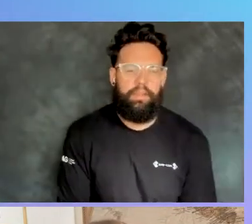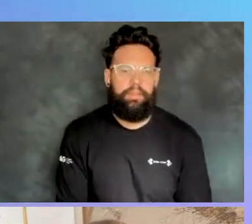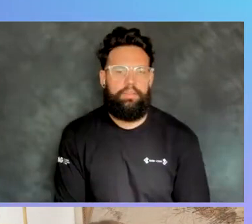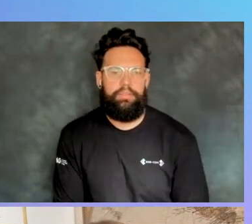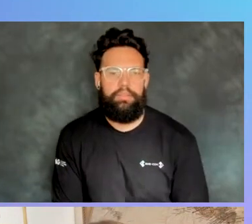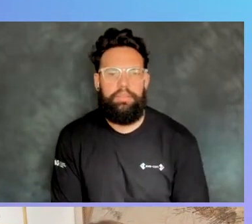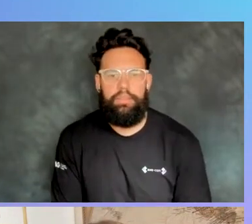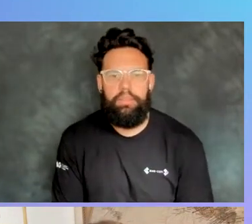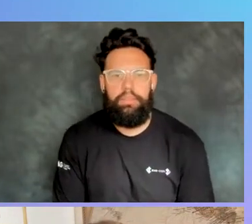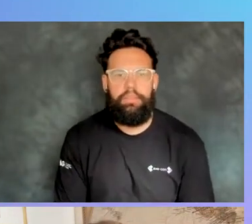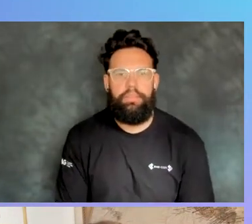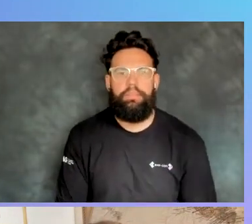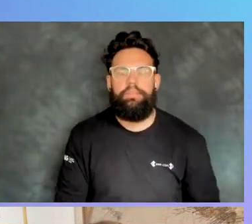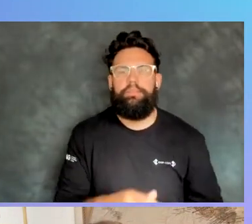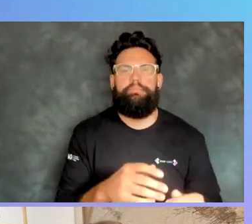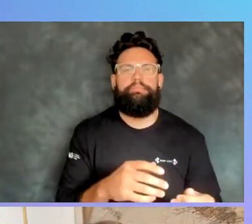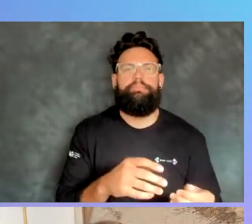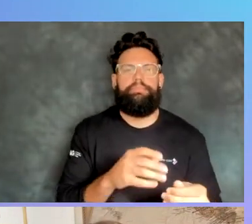The label at the top